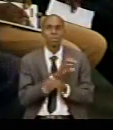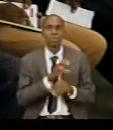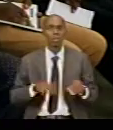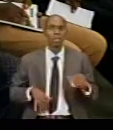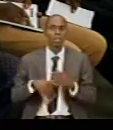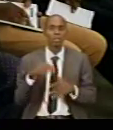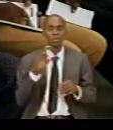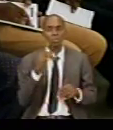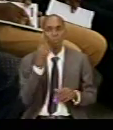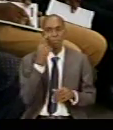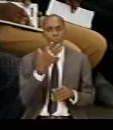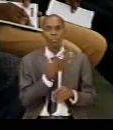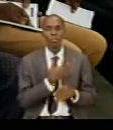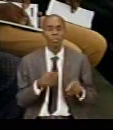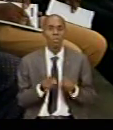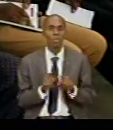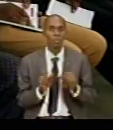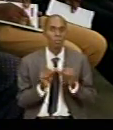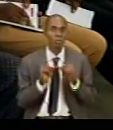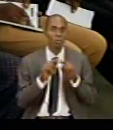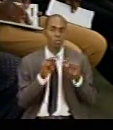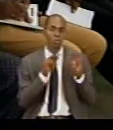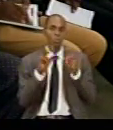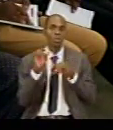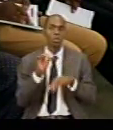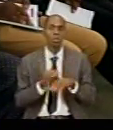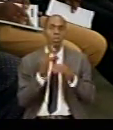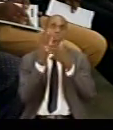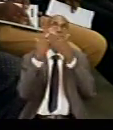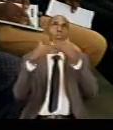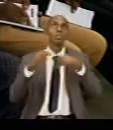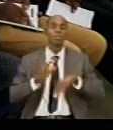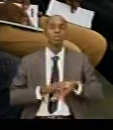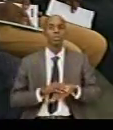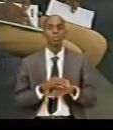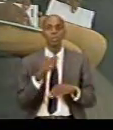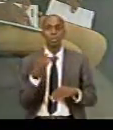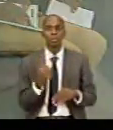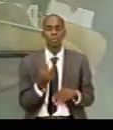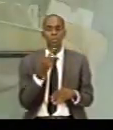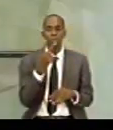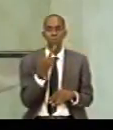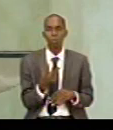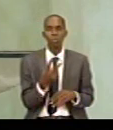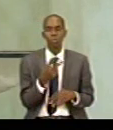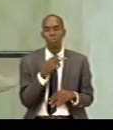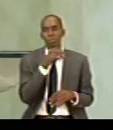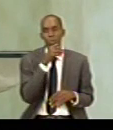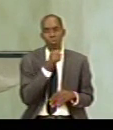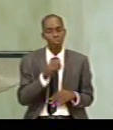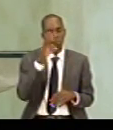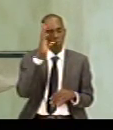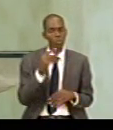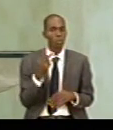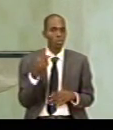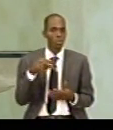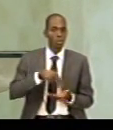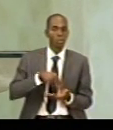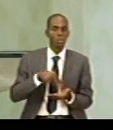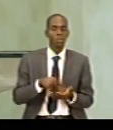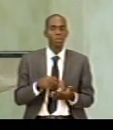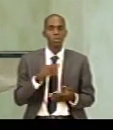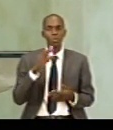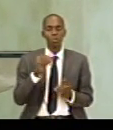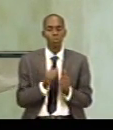looked steadfastly towards heaven, as he went up, behold, two men stood by them in white apparel,